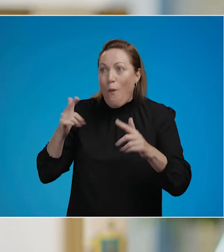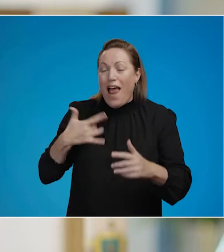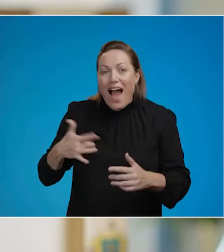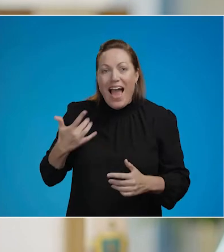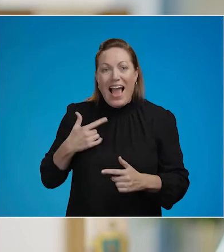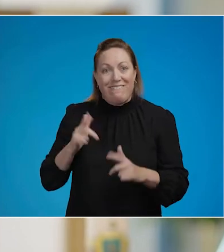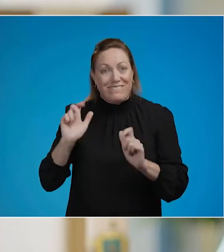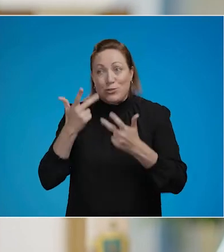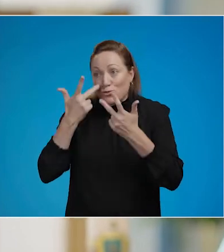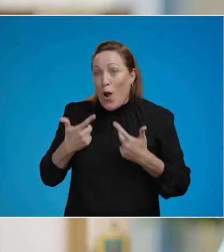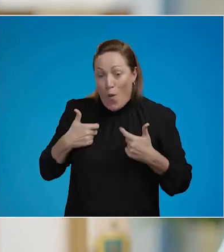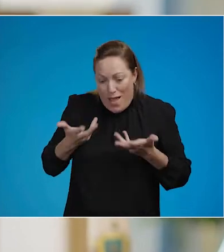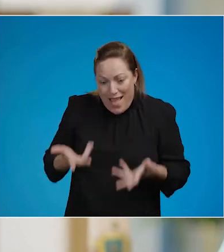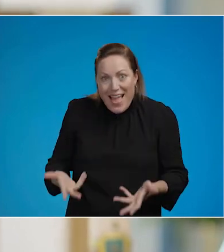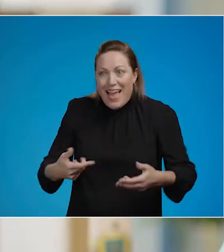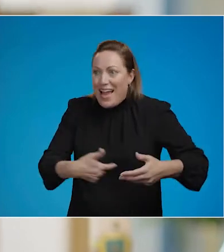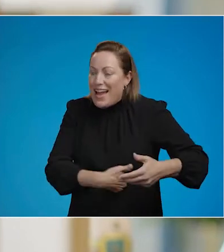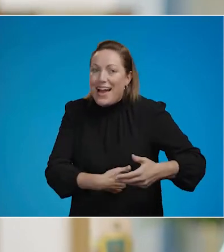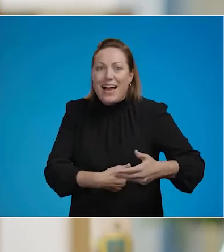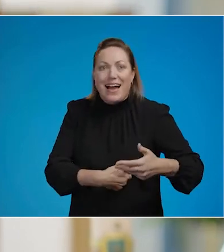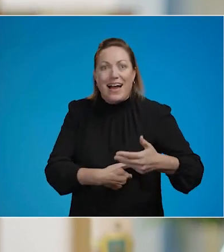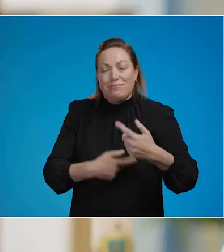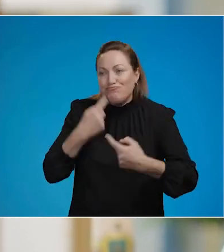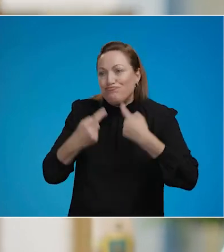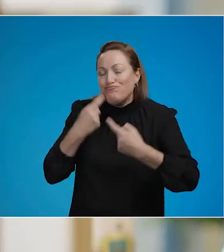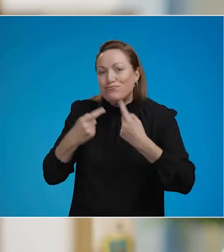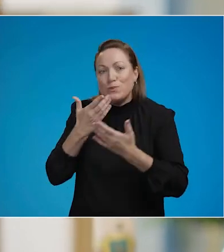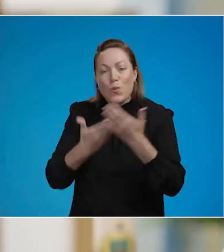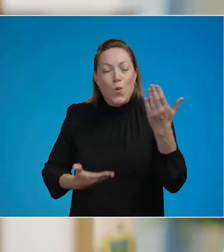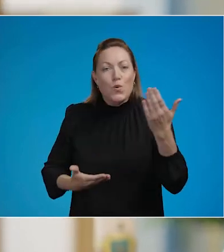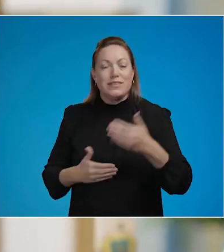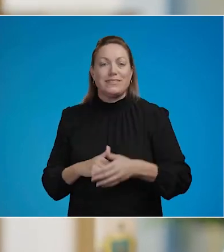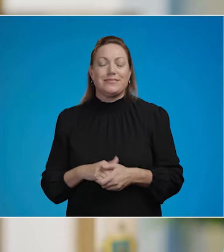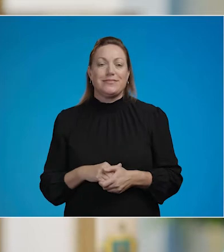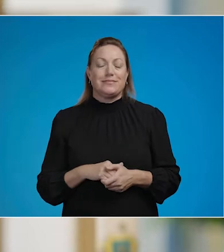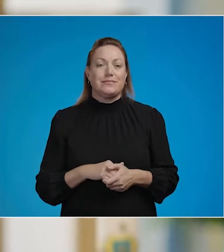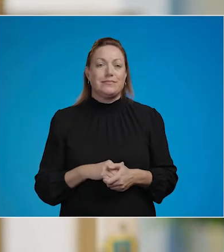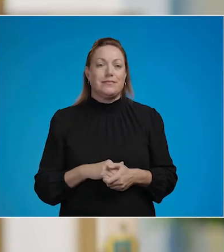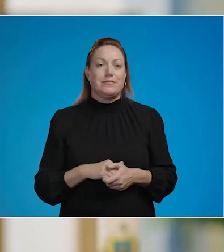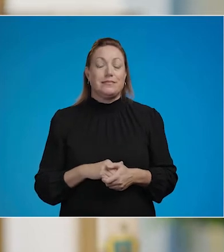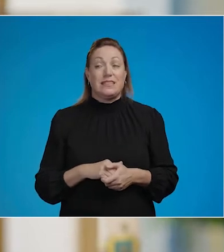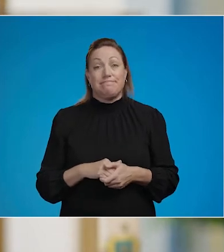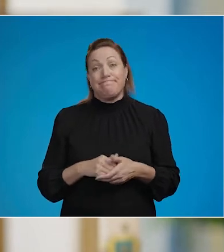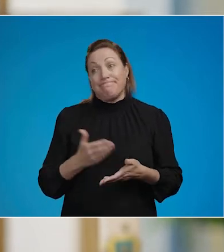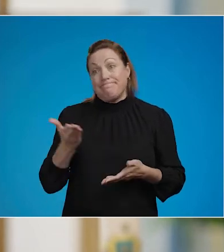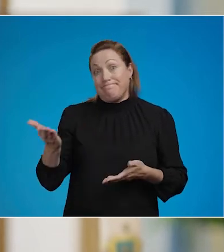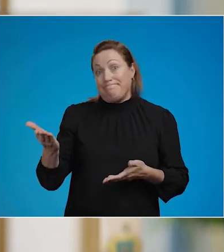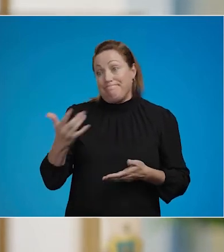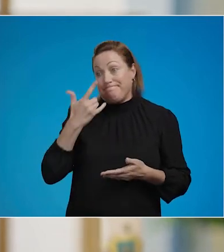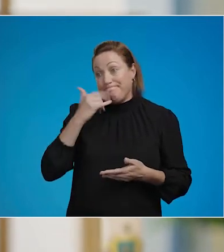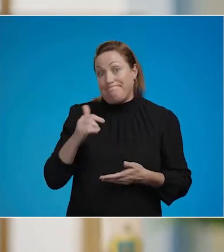The Lord is alive. He showed us his hands, and they would have told him all the story. But St. Thomas,